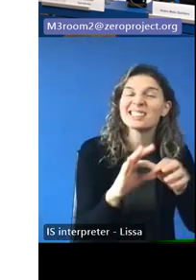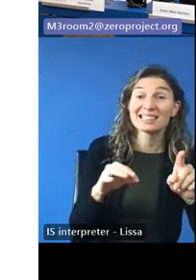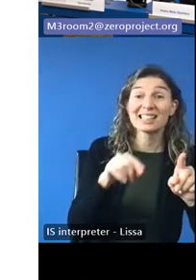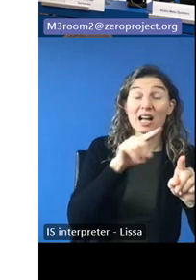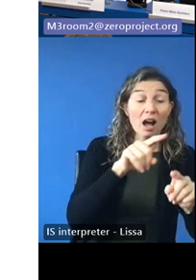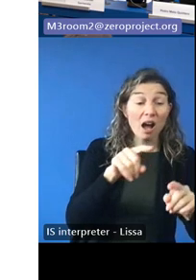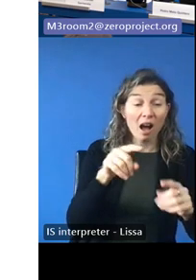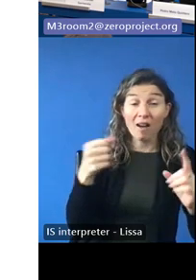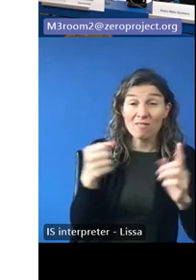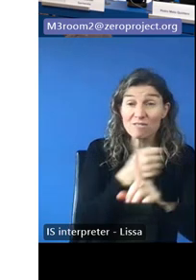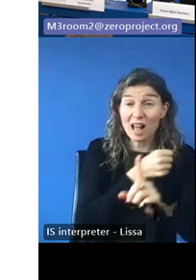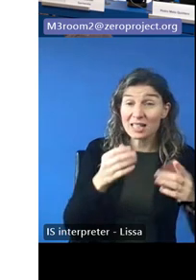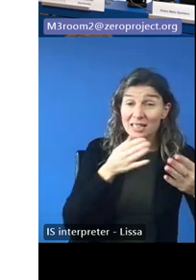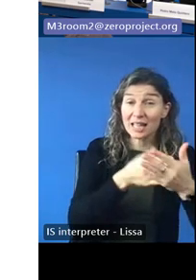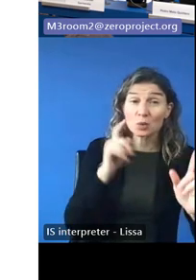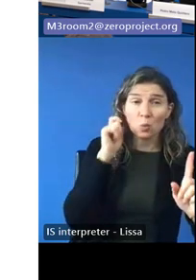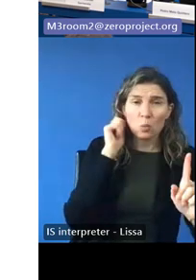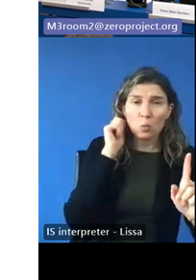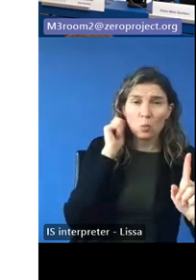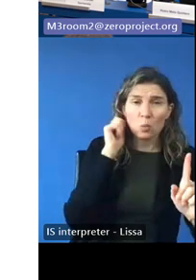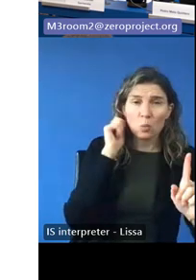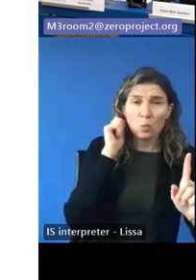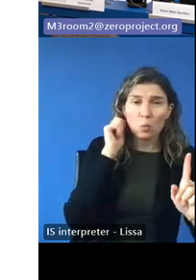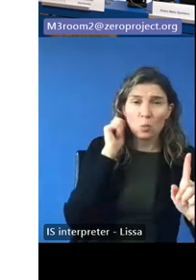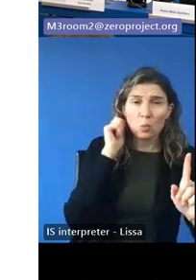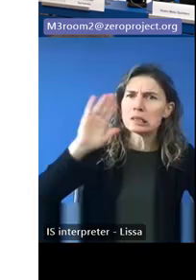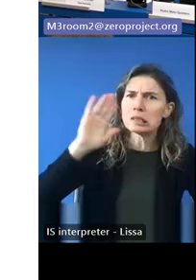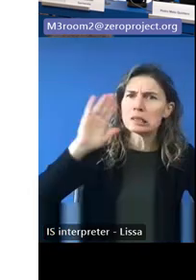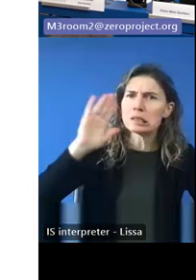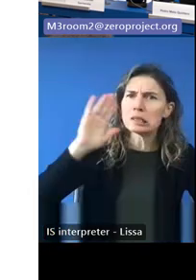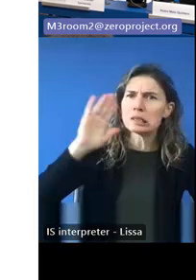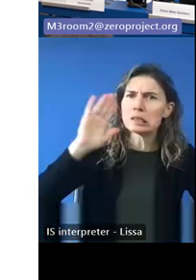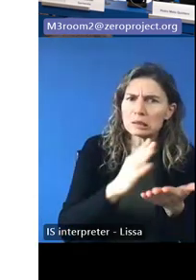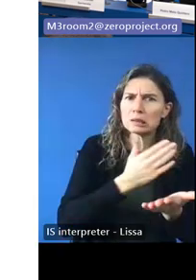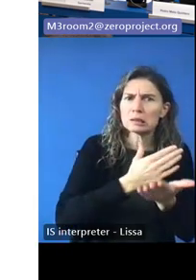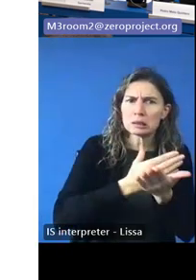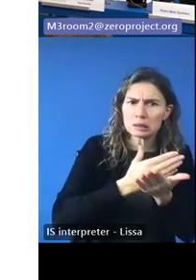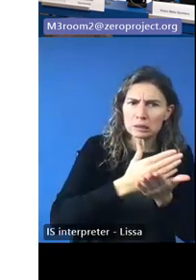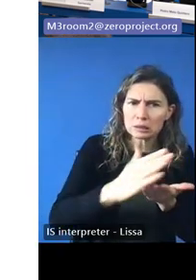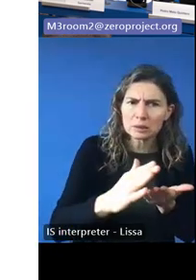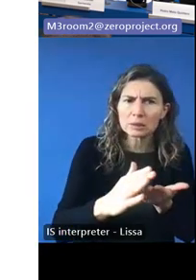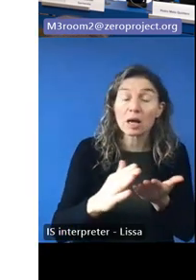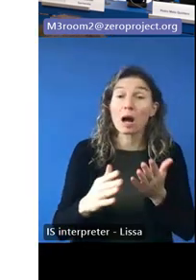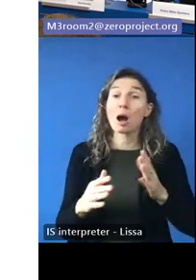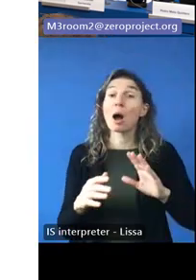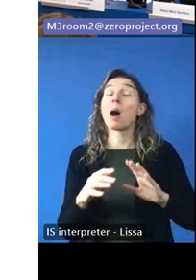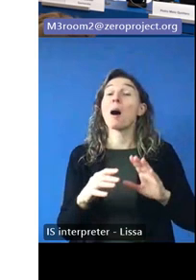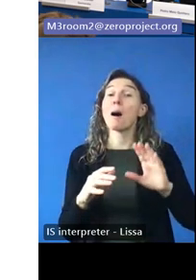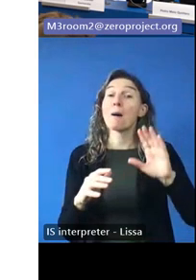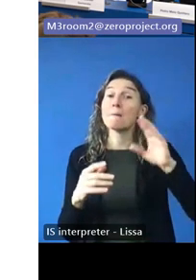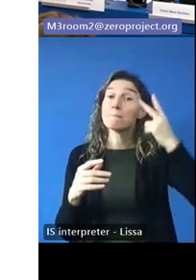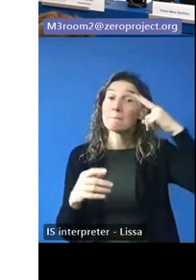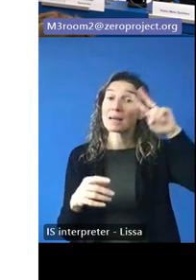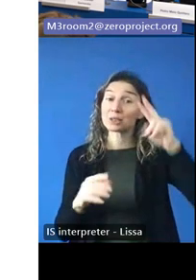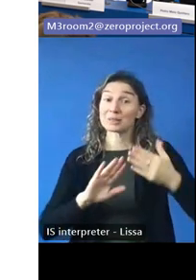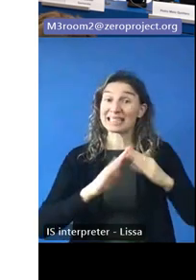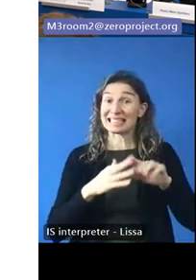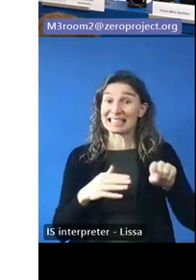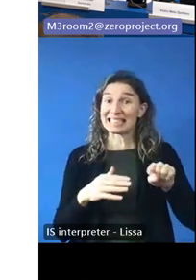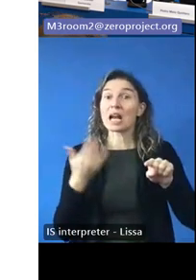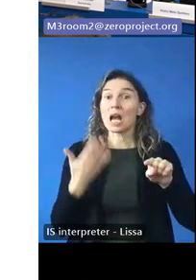against women for its scalability and implementation in two more states of the Mexican Republic. The challenges